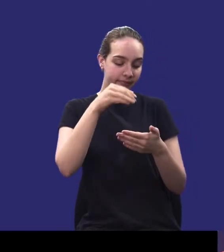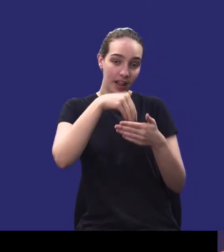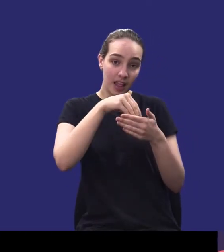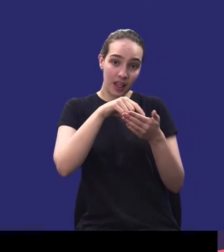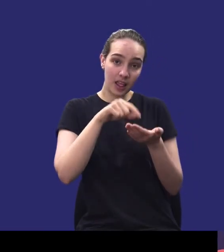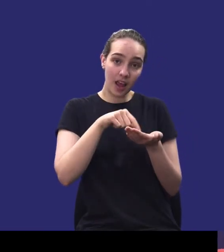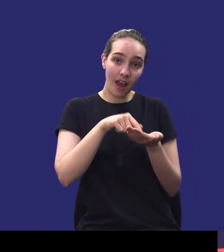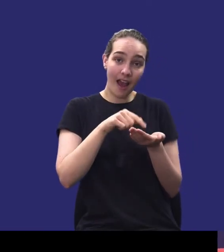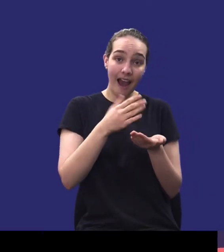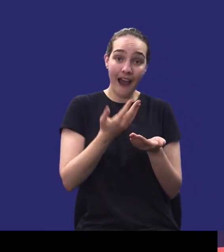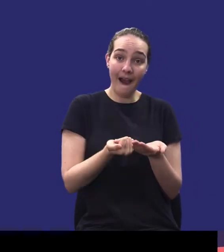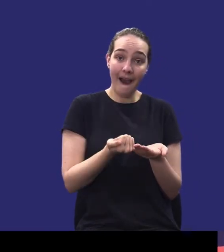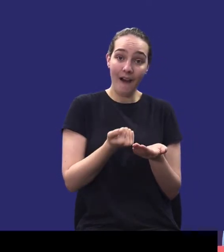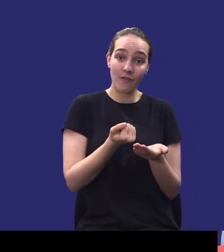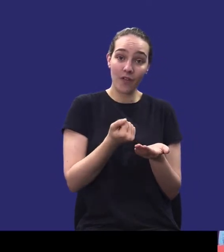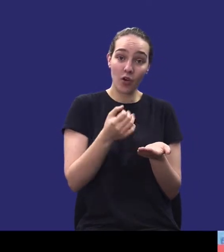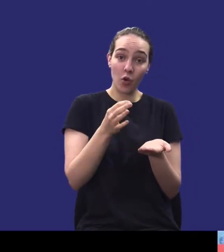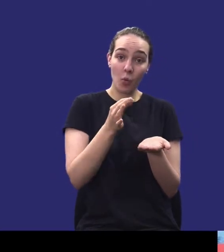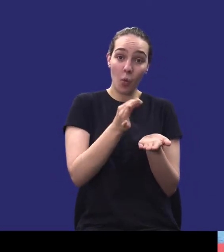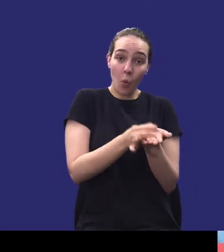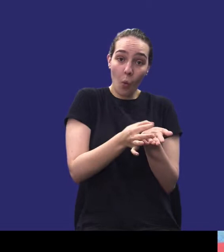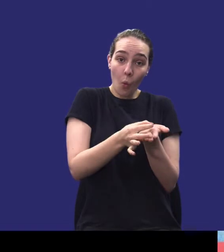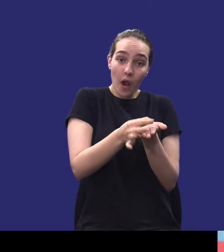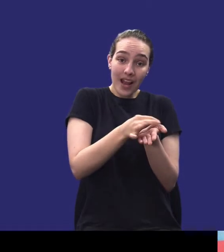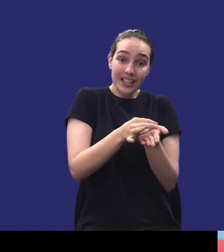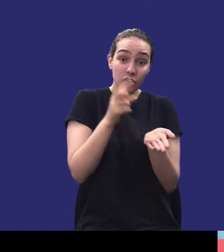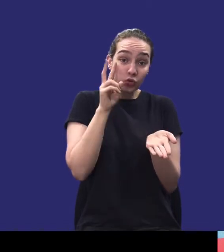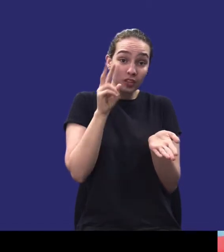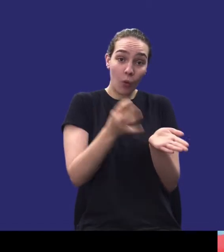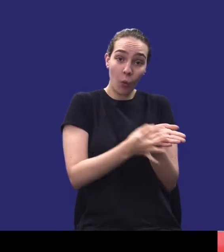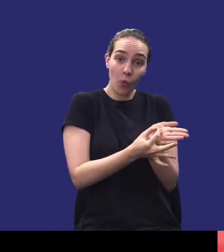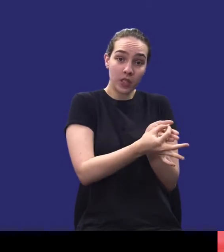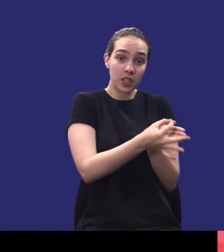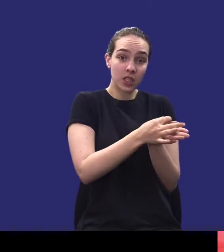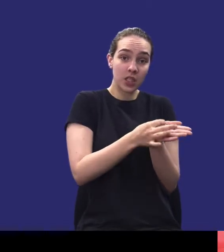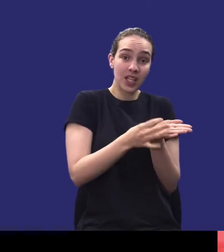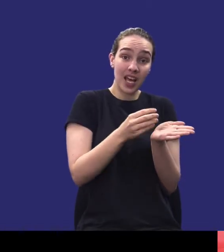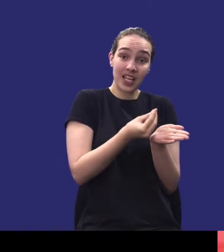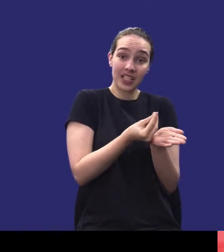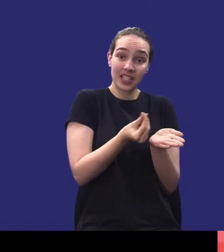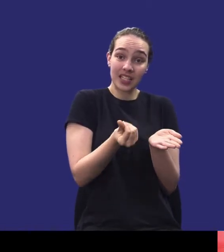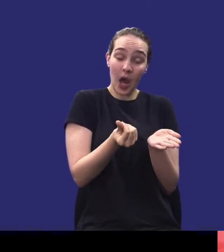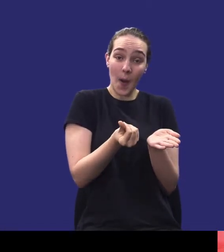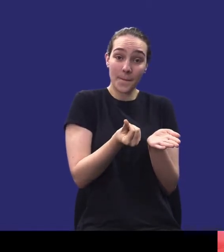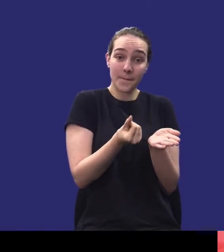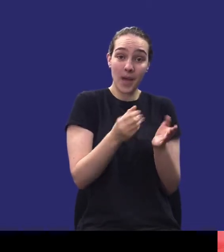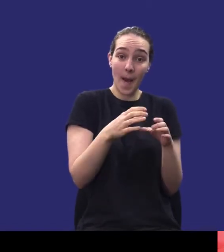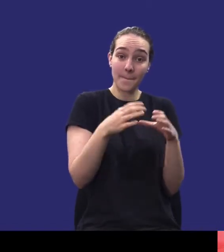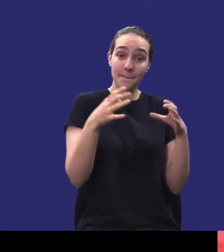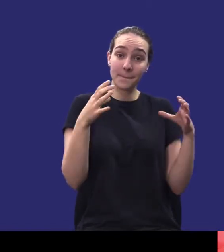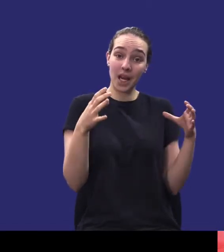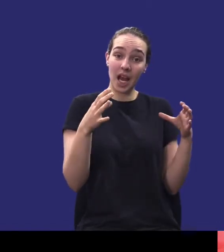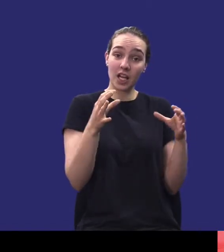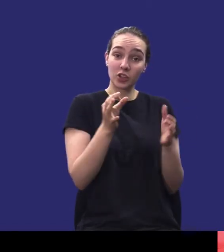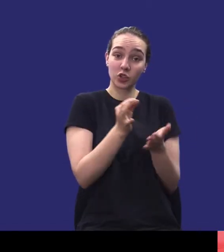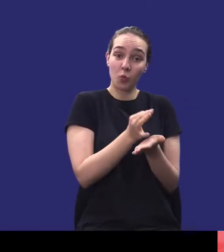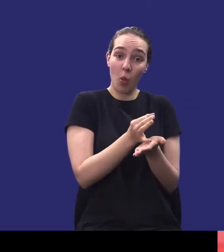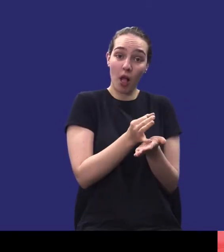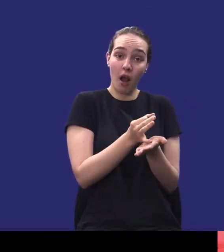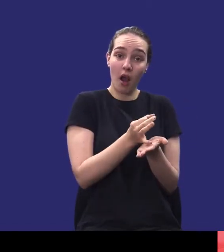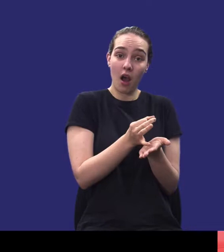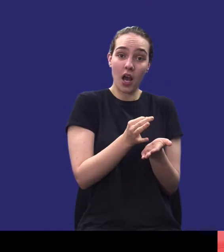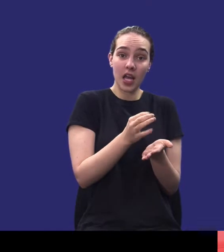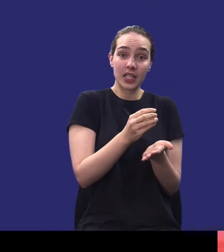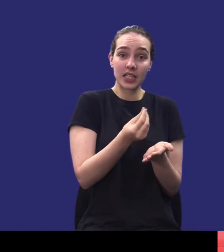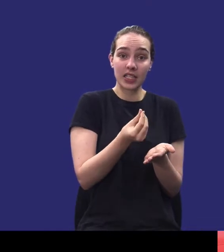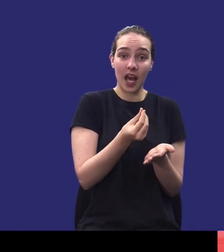bag I have some coins. Can you see those coins there? Some of them are bigger and some of them are smaller,